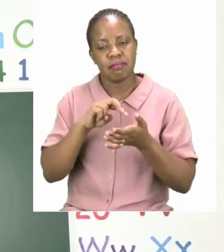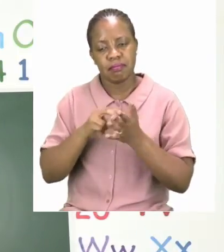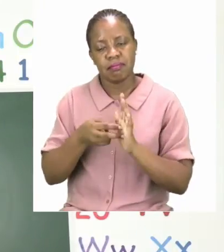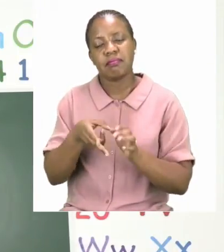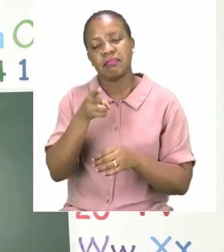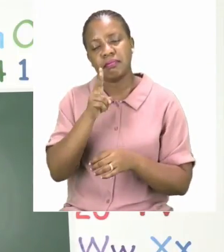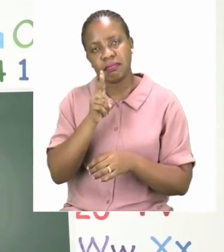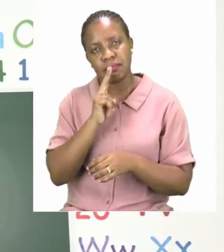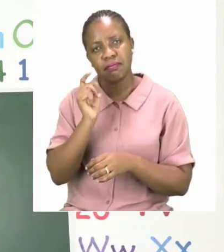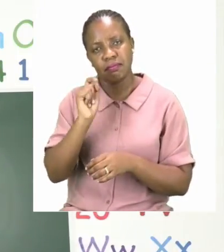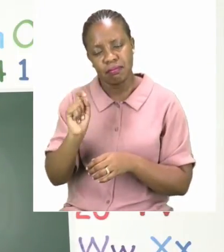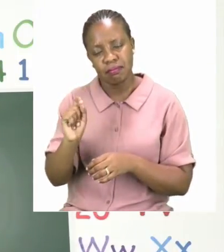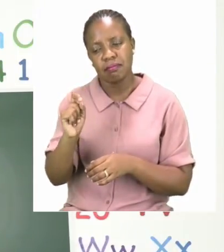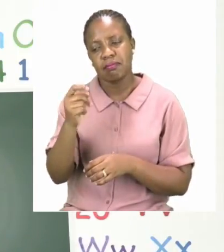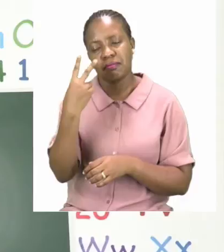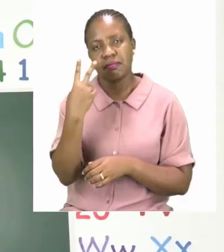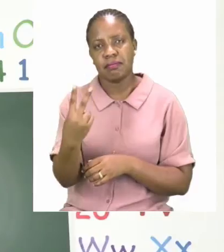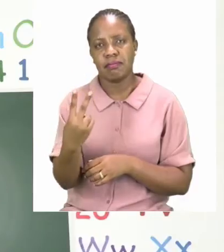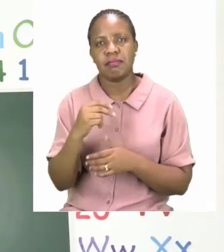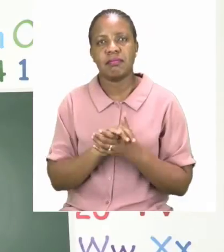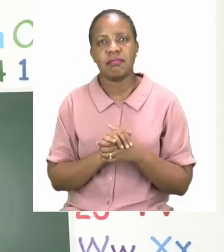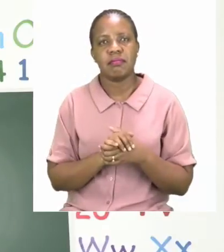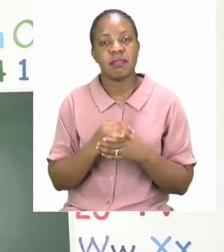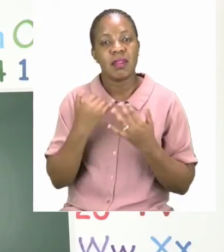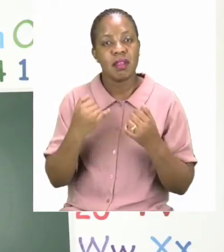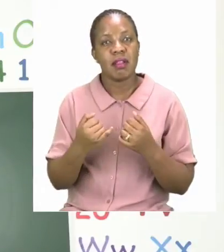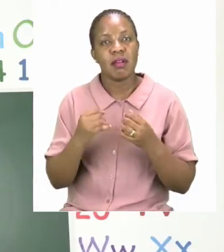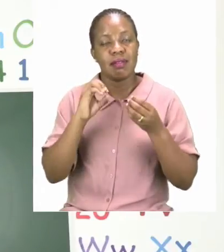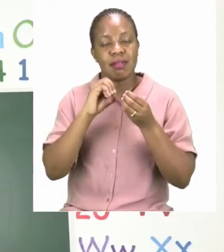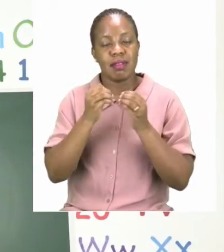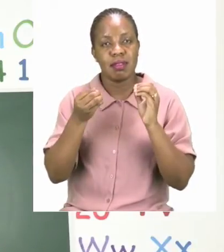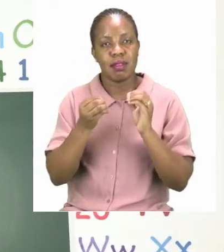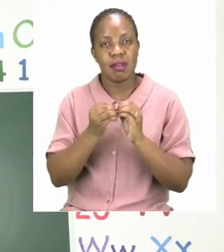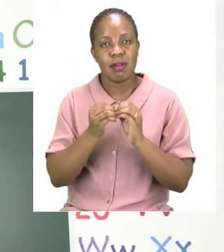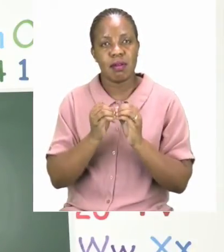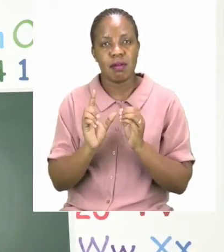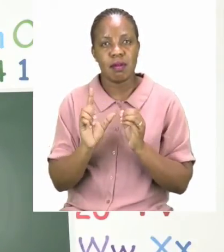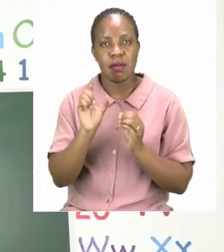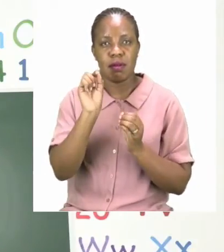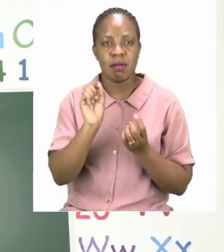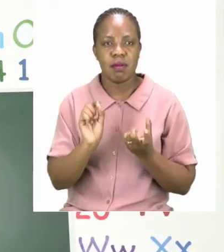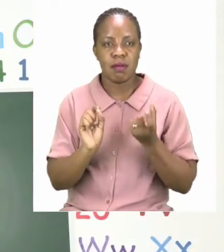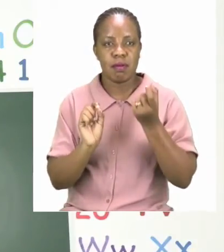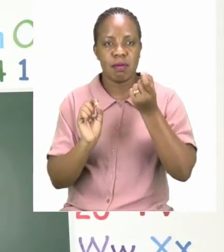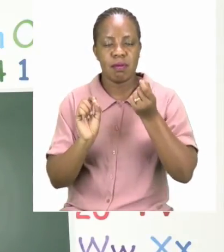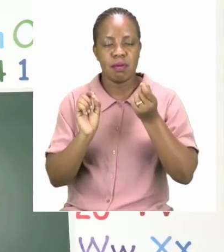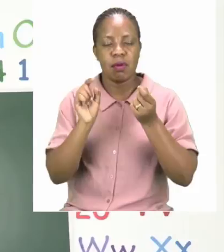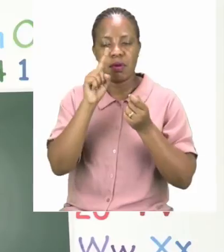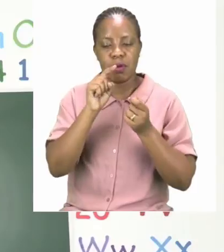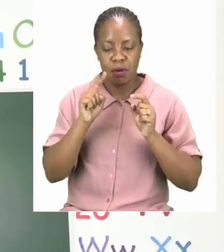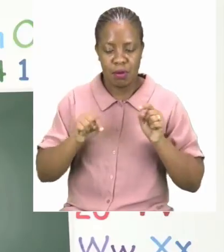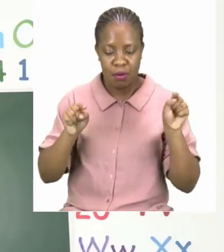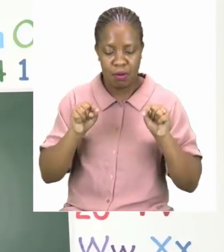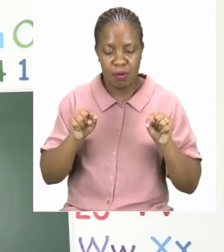And now the number bond is complete. I want you to do this by yourself. Take